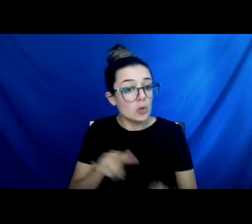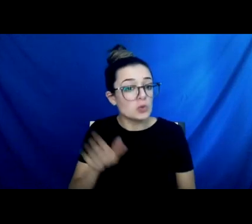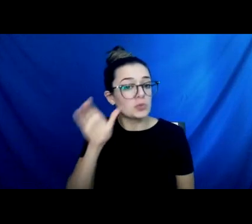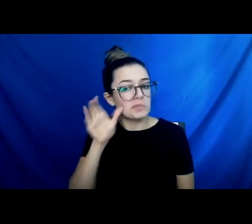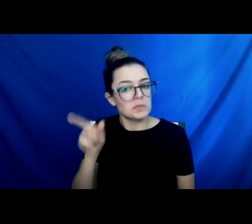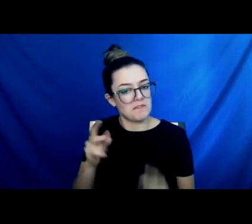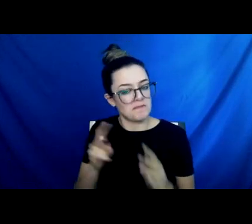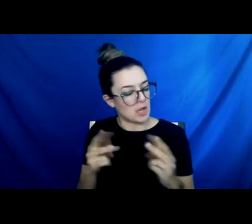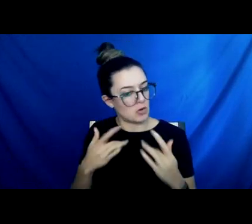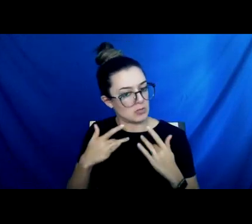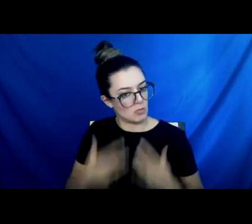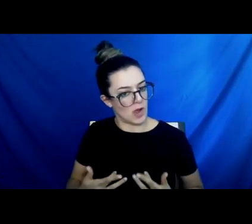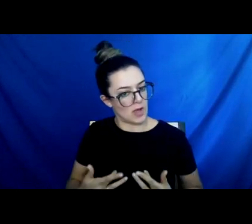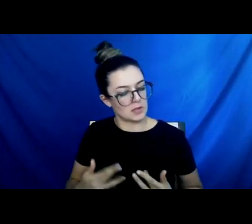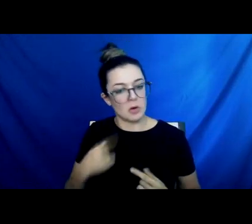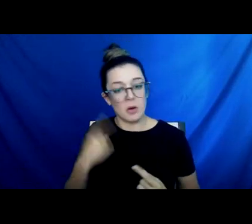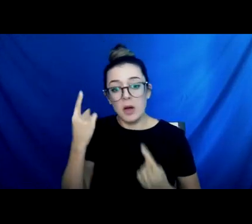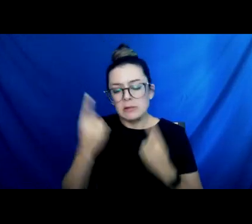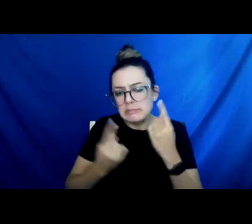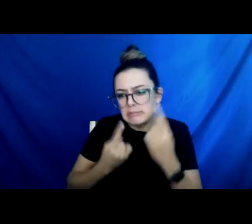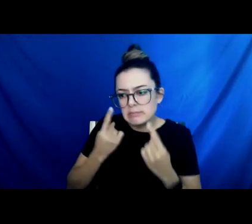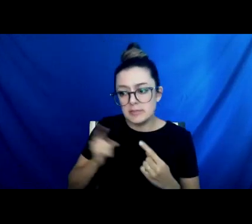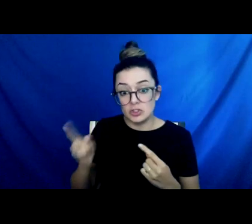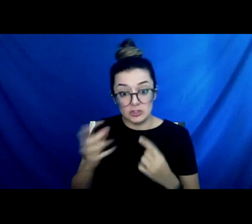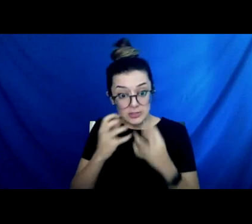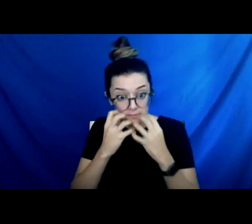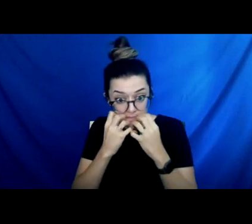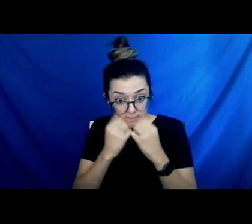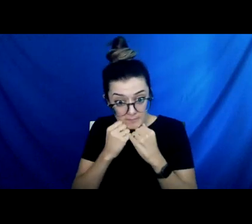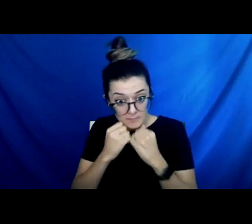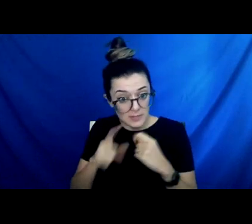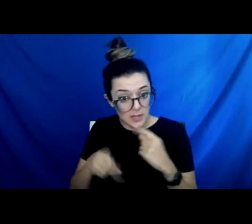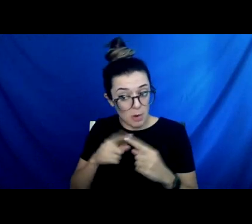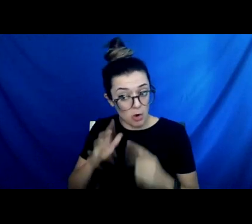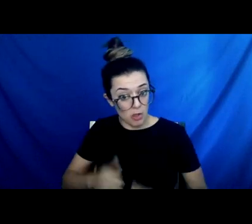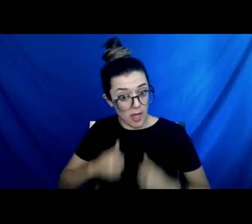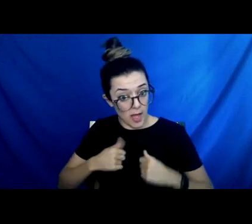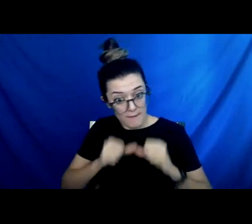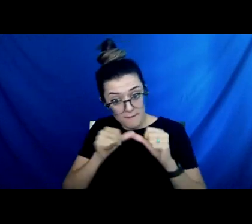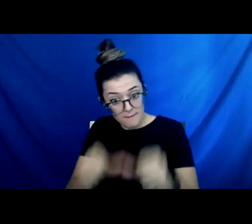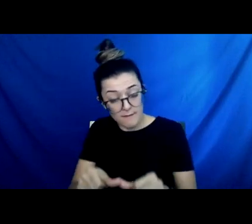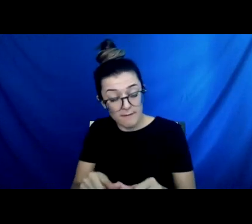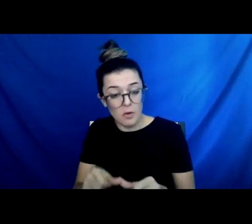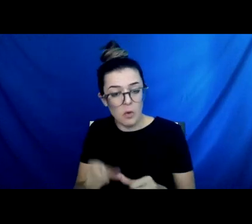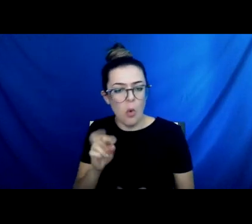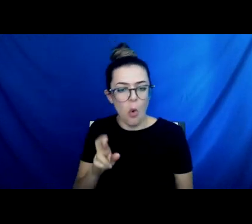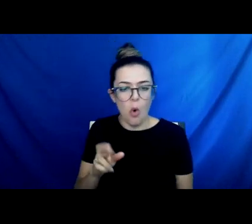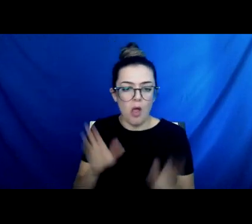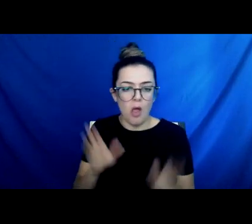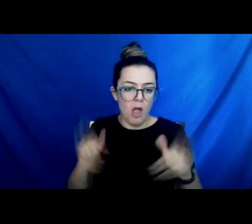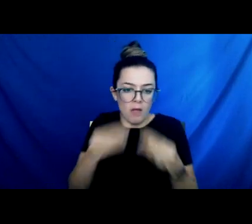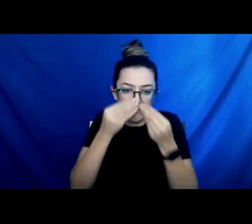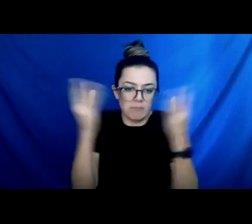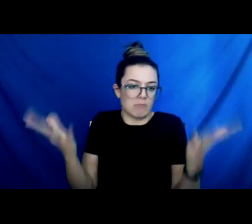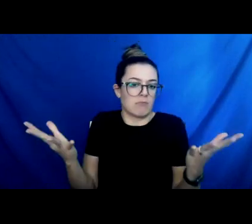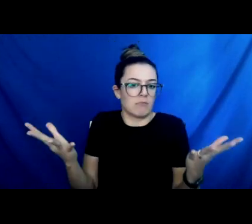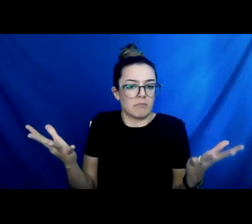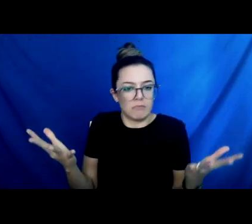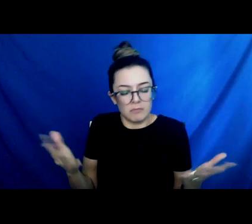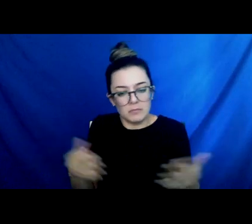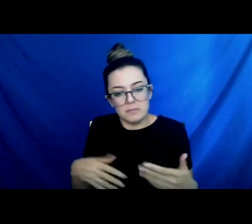if she didn't care about her own life and therefore didn't think this was a problem. And in the end, I